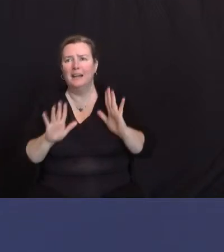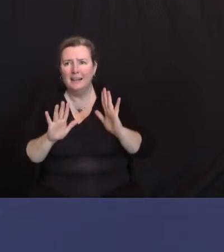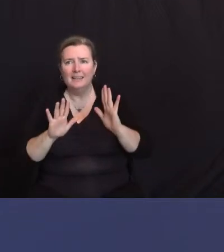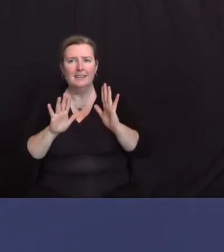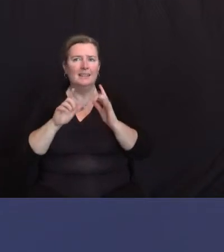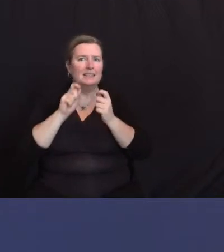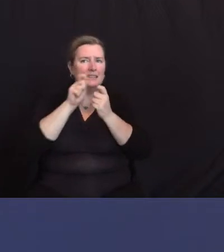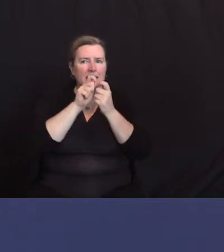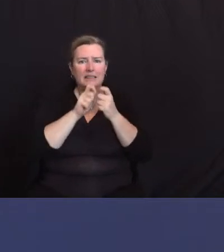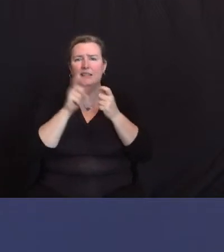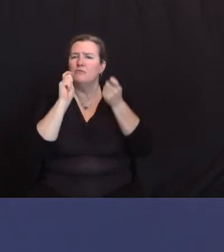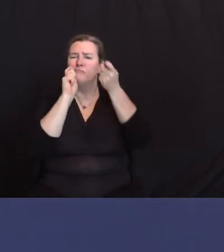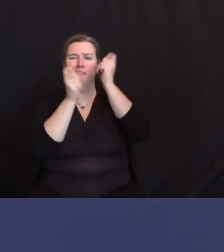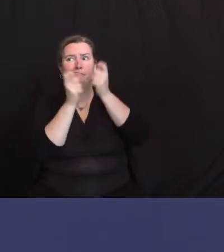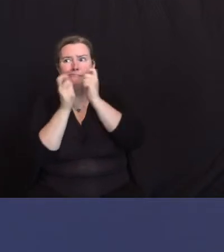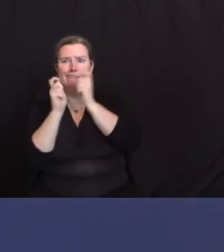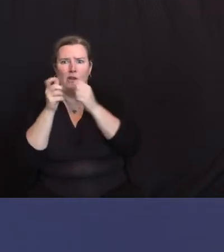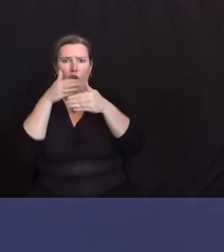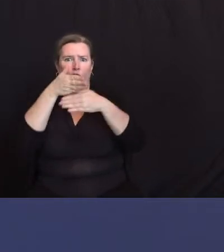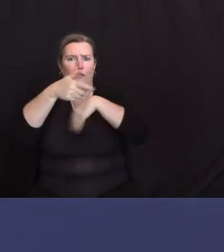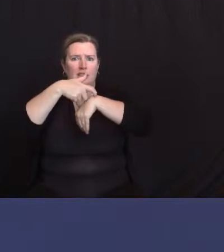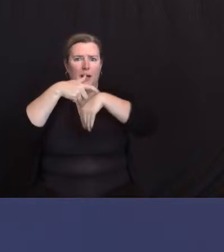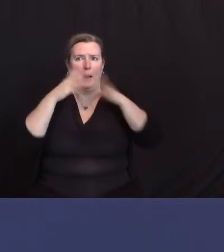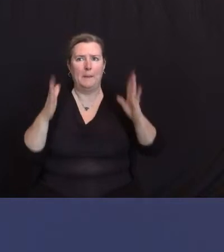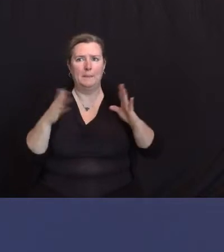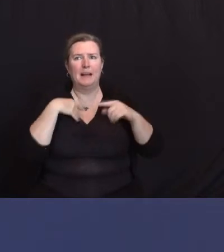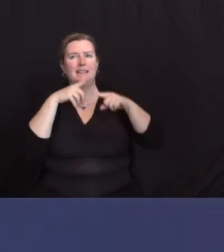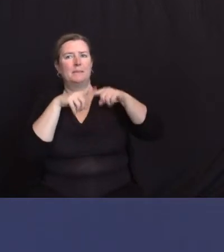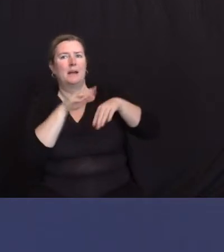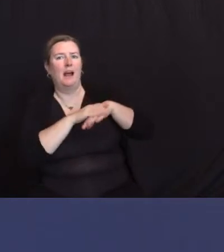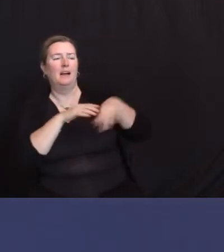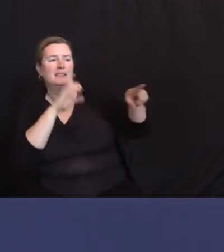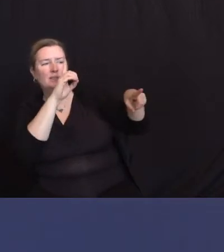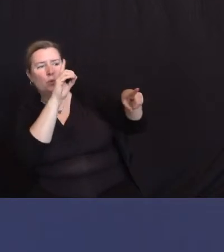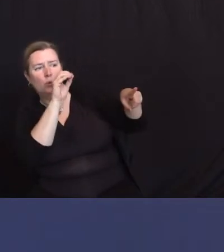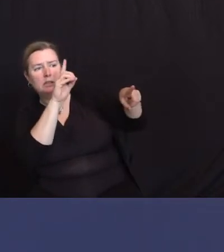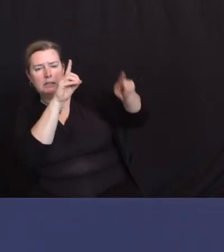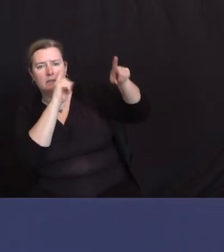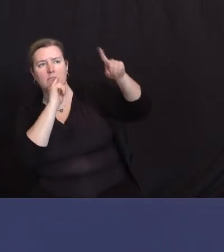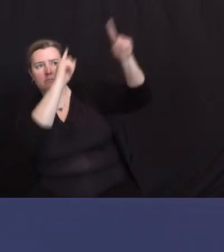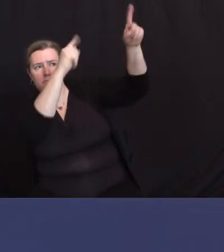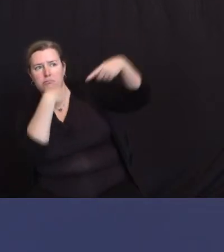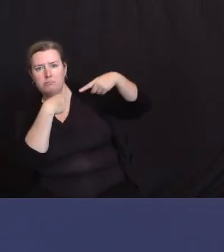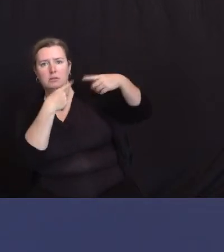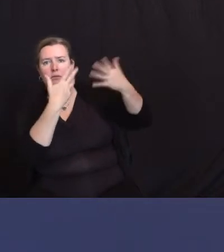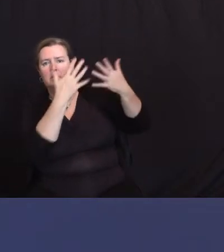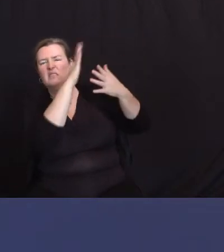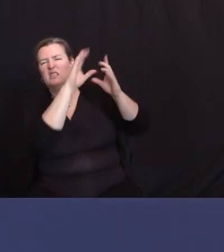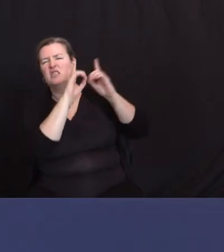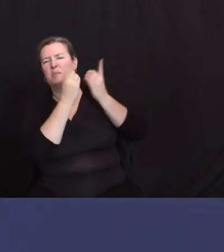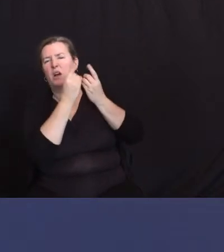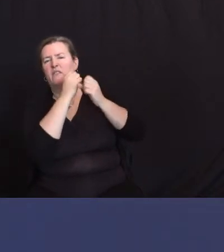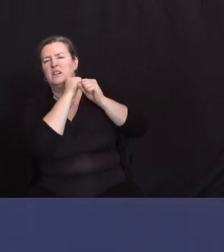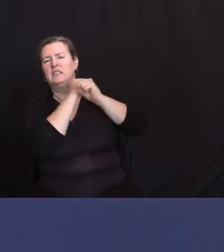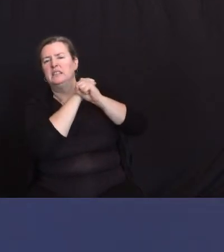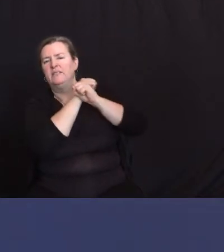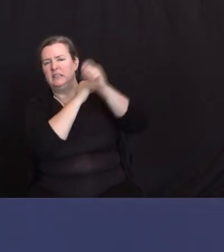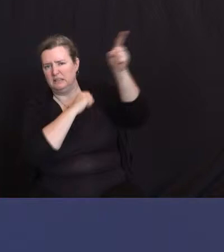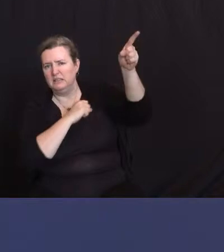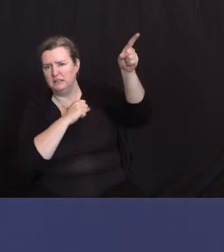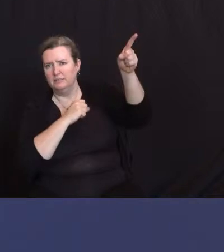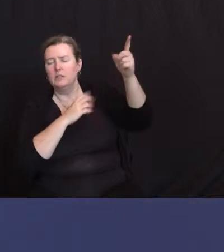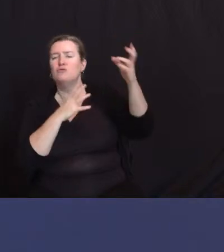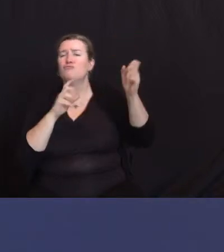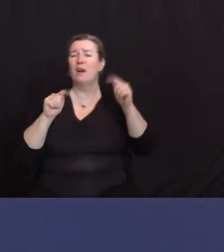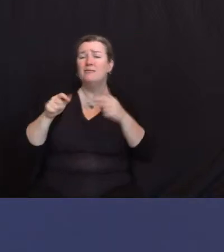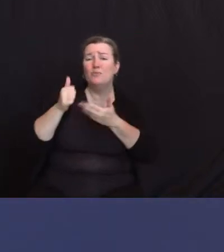Department of Defense and State Department led. But again, we want to make sure we are here as a partner, a strong partner in doing